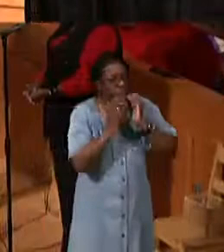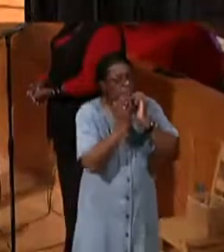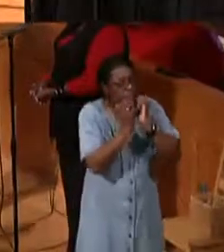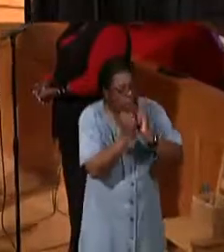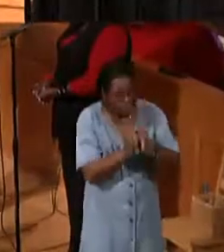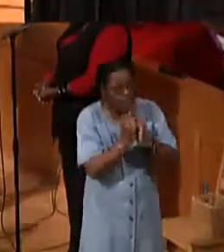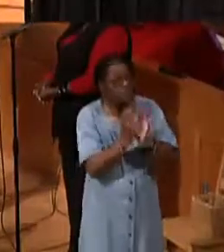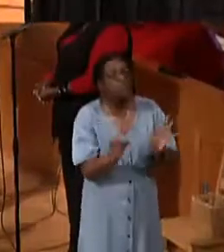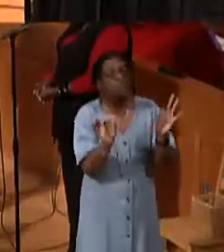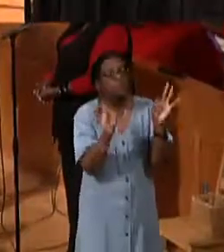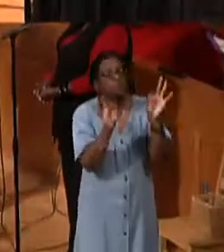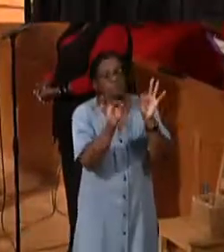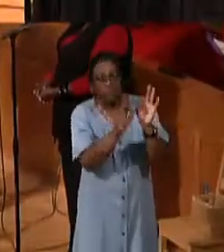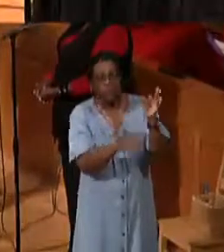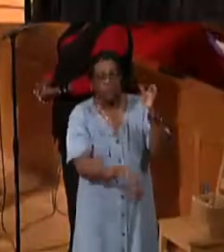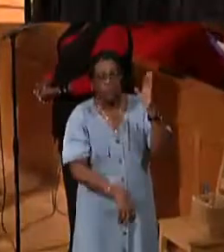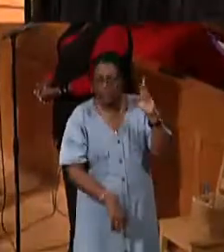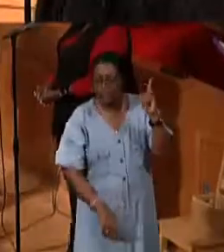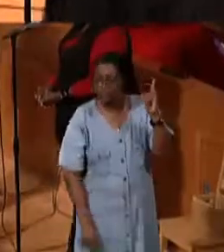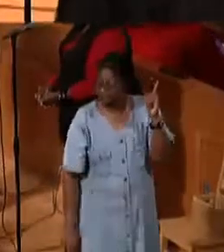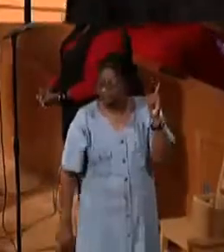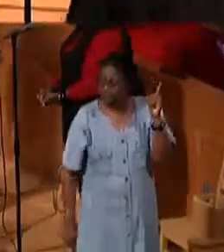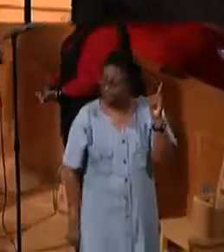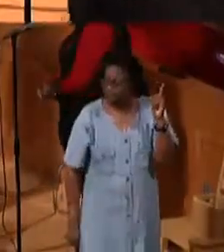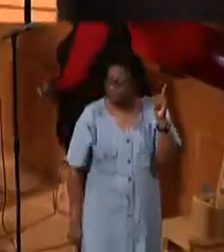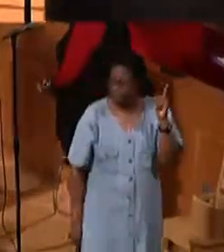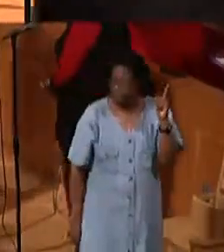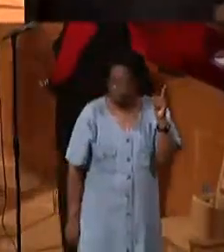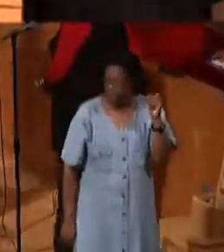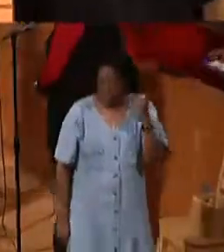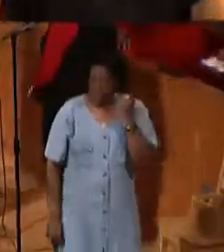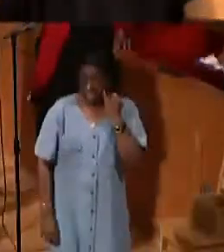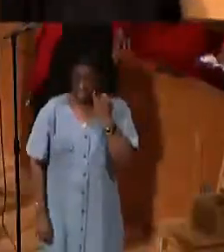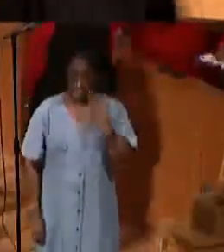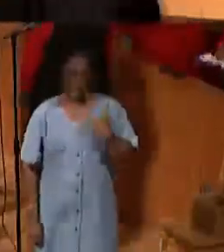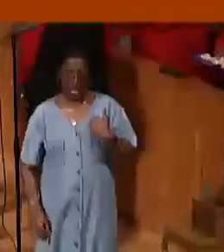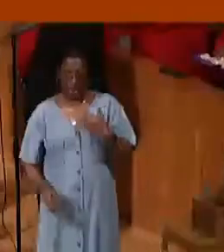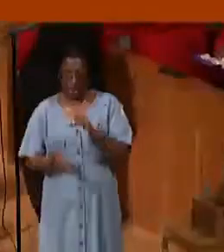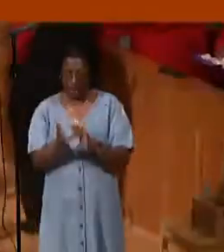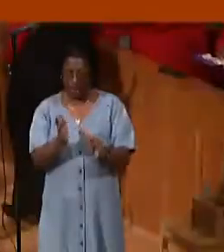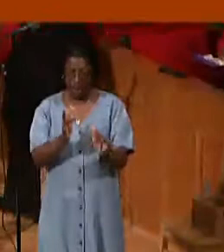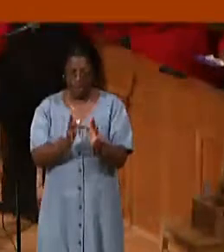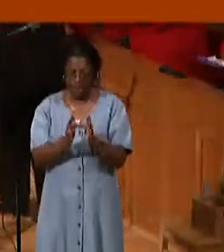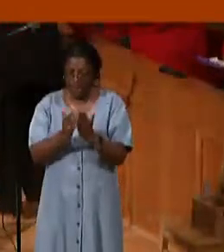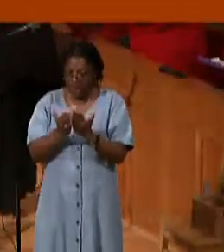and to our faith. Those of you who have your Bibles, turn with me to Luke chapter 1.